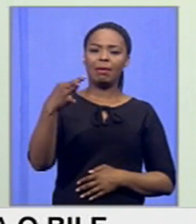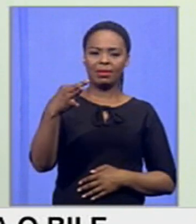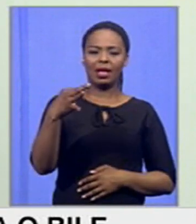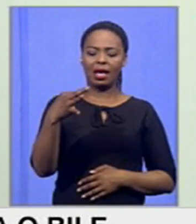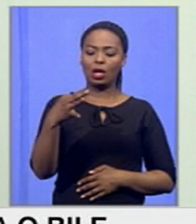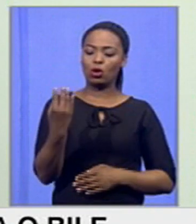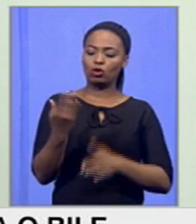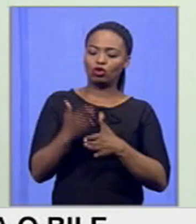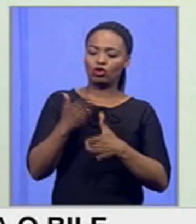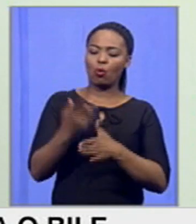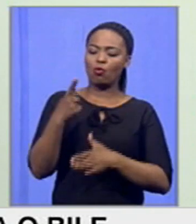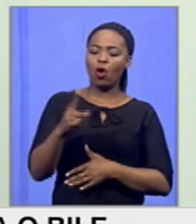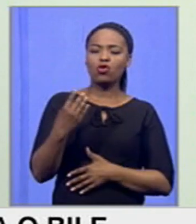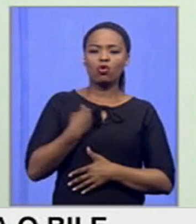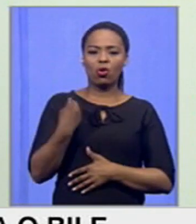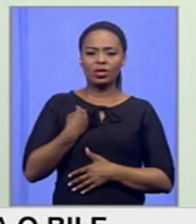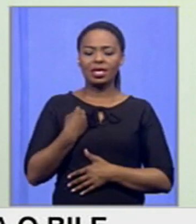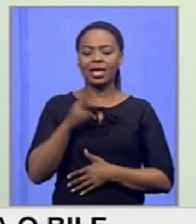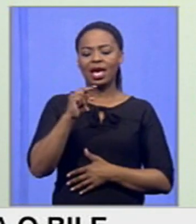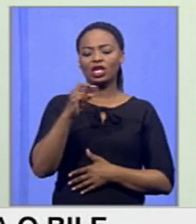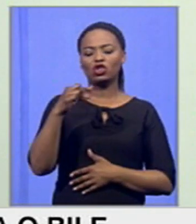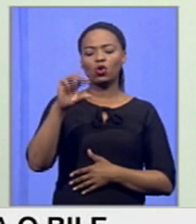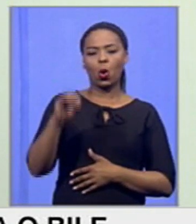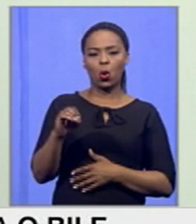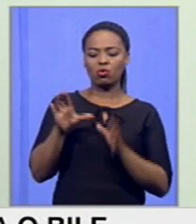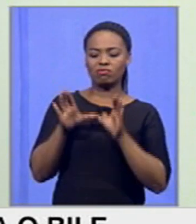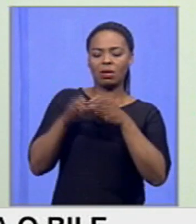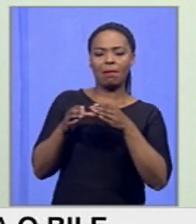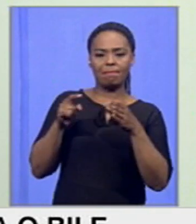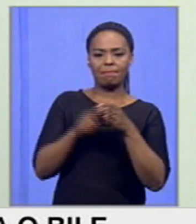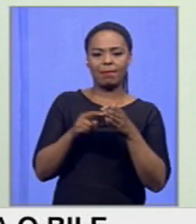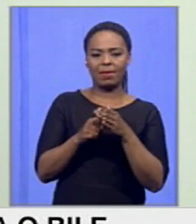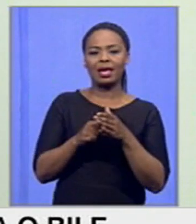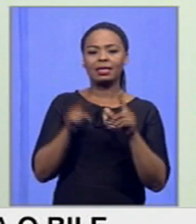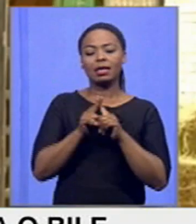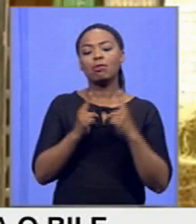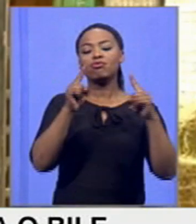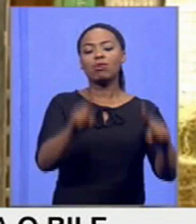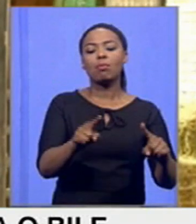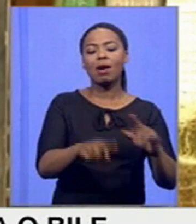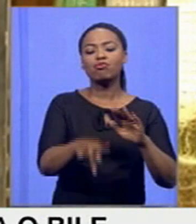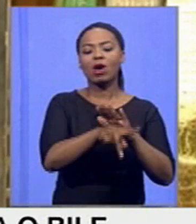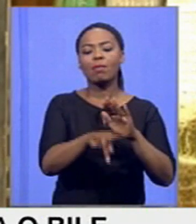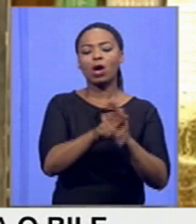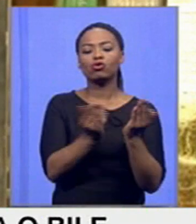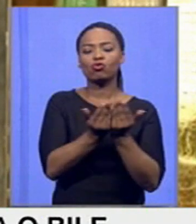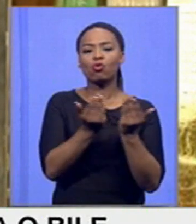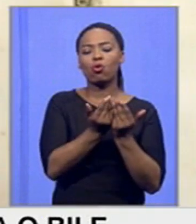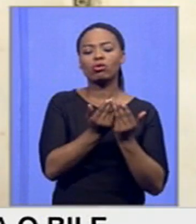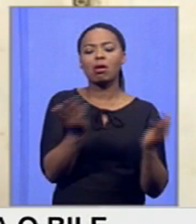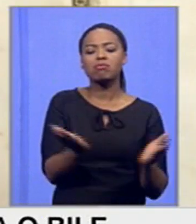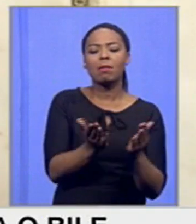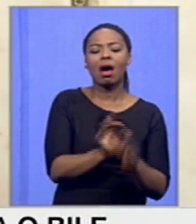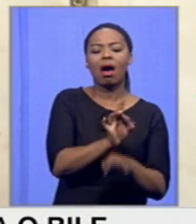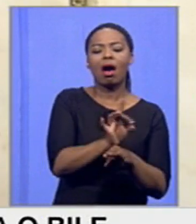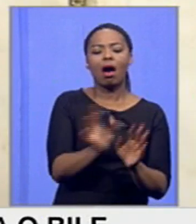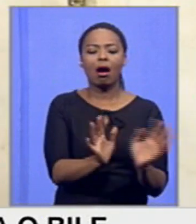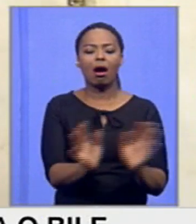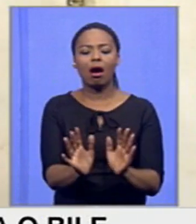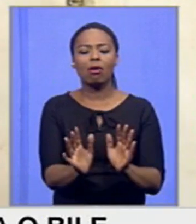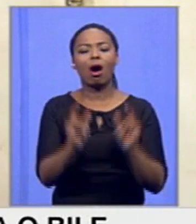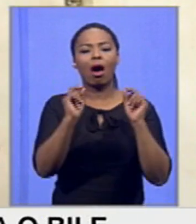we are a program, an NGO that goes into primary schools. Active education,